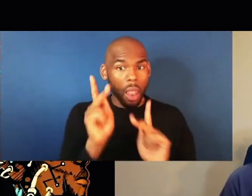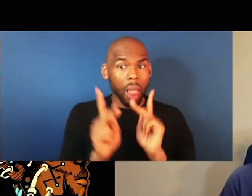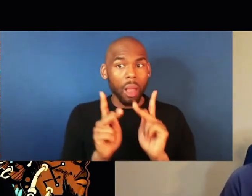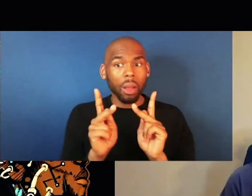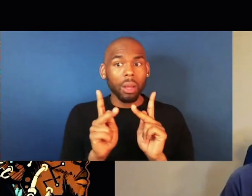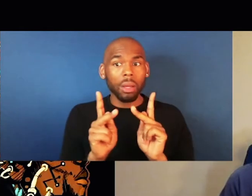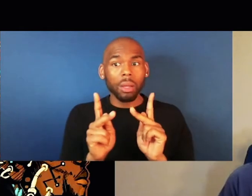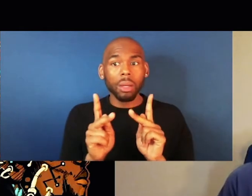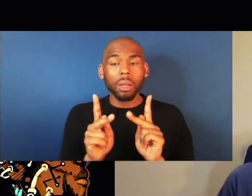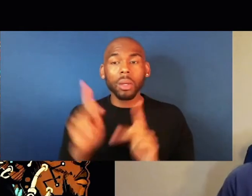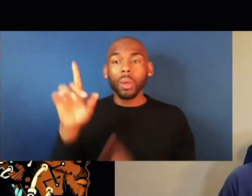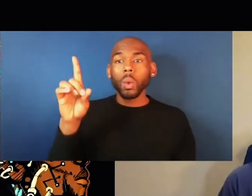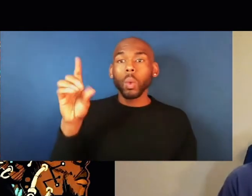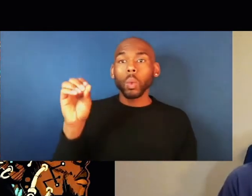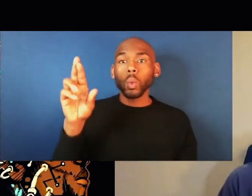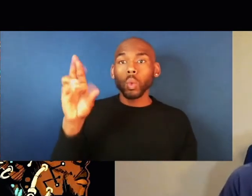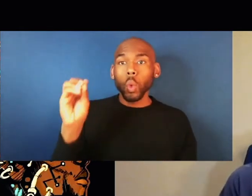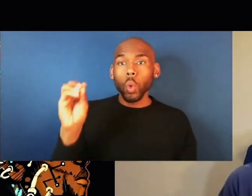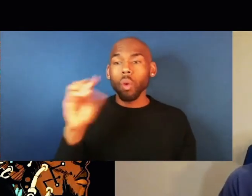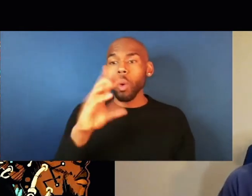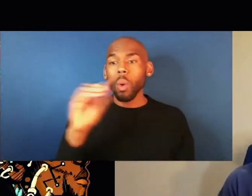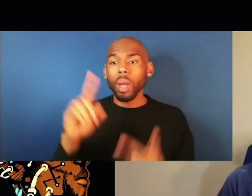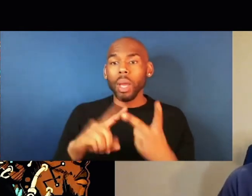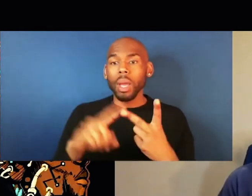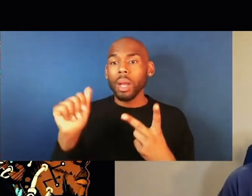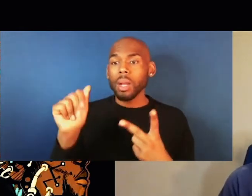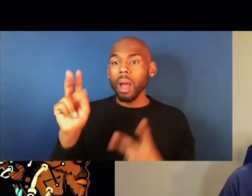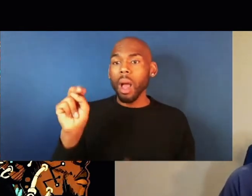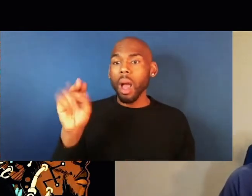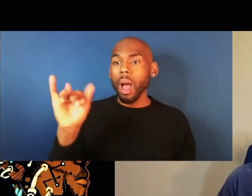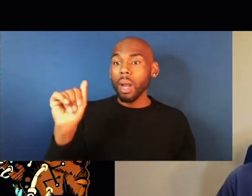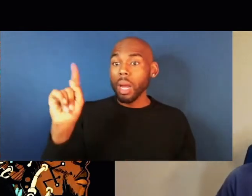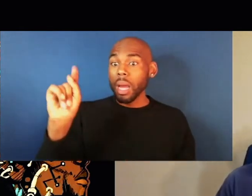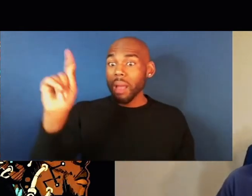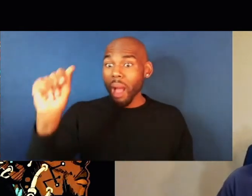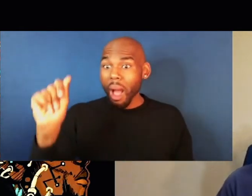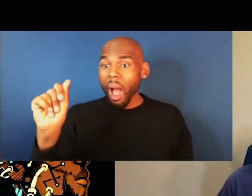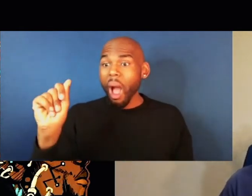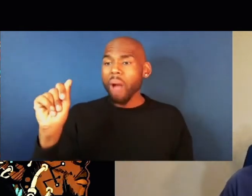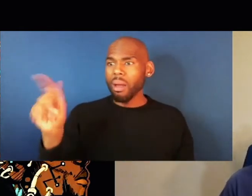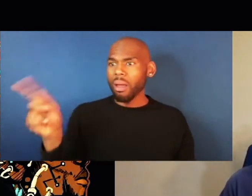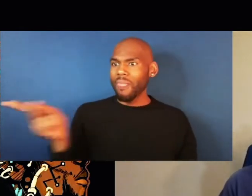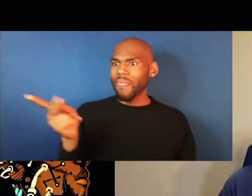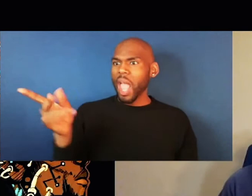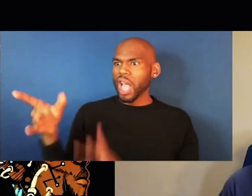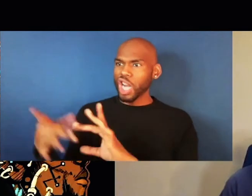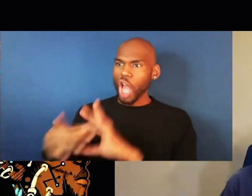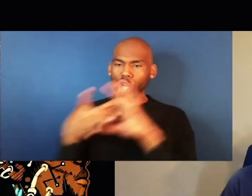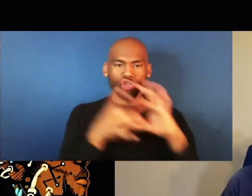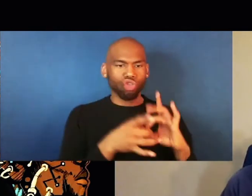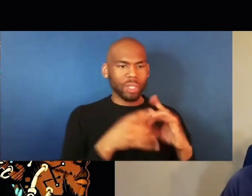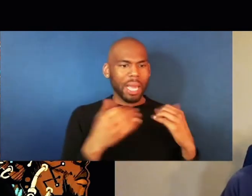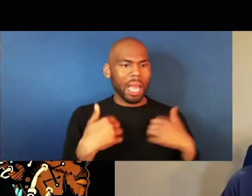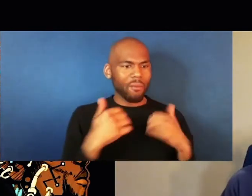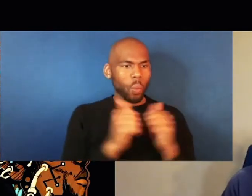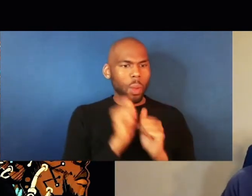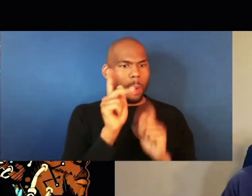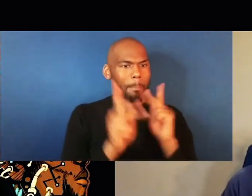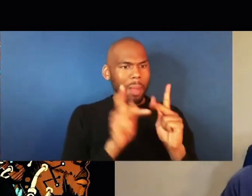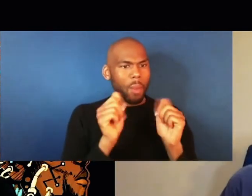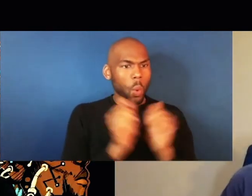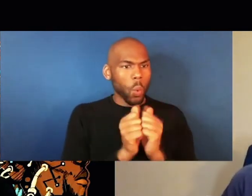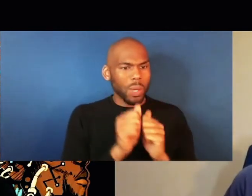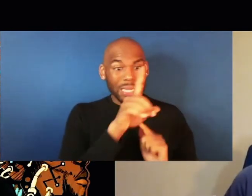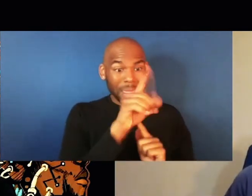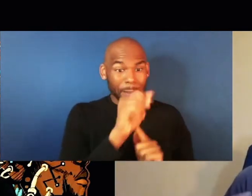that Doro and Anyaru was breeding and like the connection that they have with Black people with